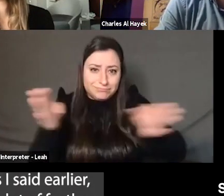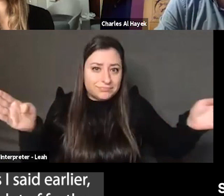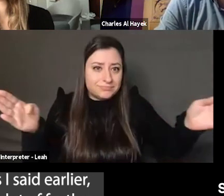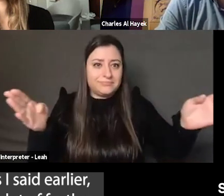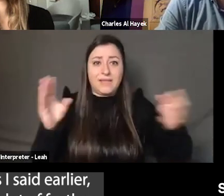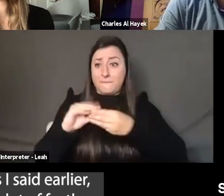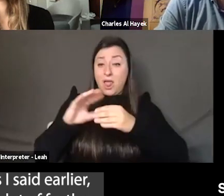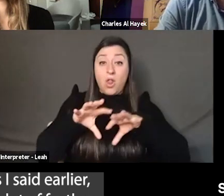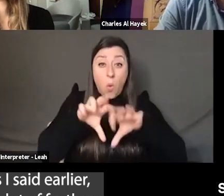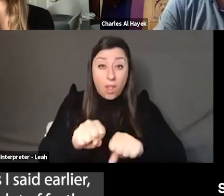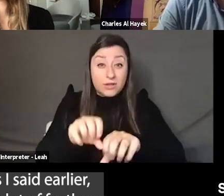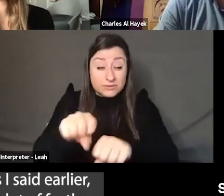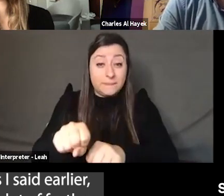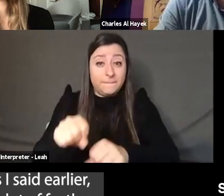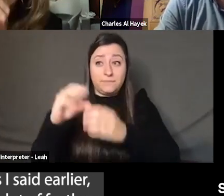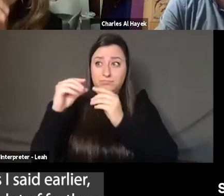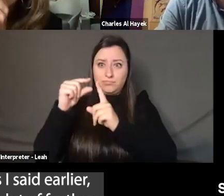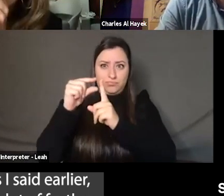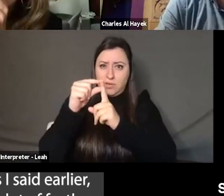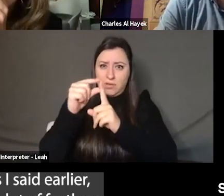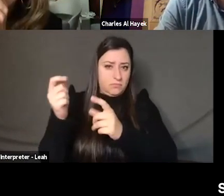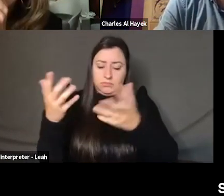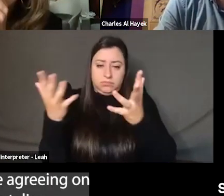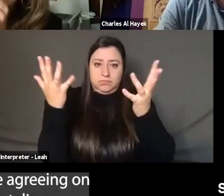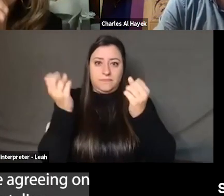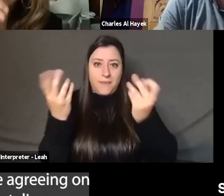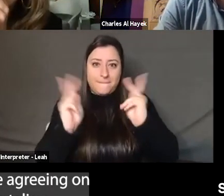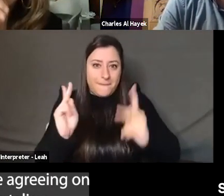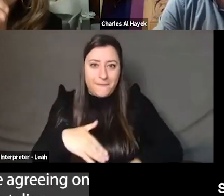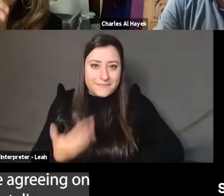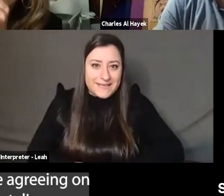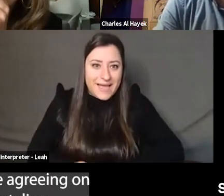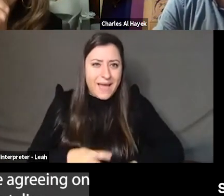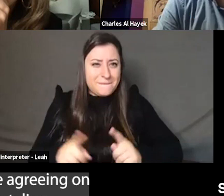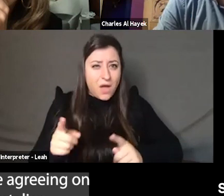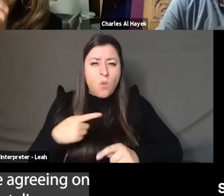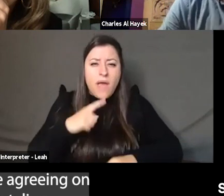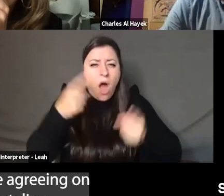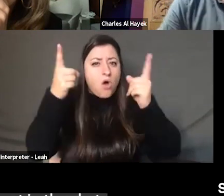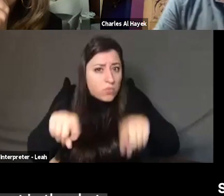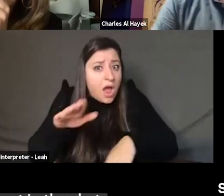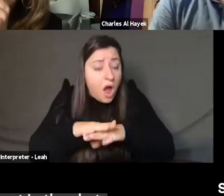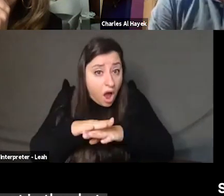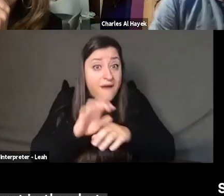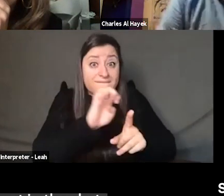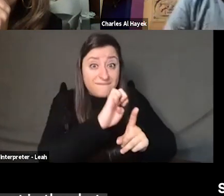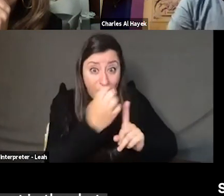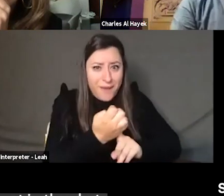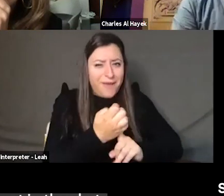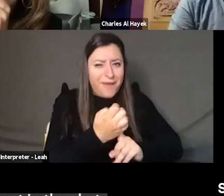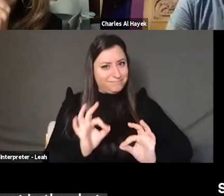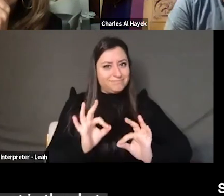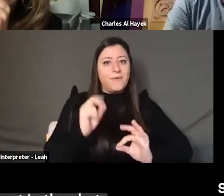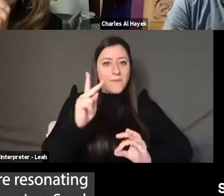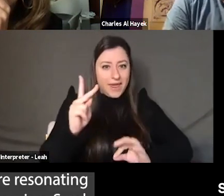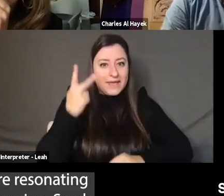of colonialism, as I said earlier, has been ruffling a lot of feathers. Somehow we are agreeing on environmentalism. So what I'm looking at in the